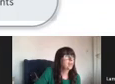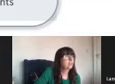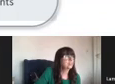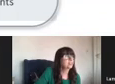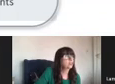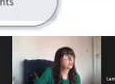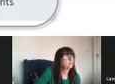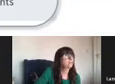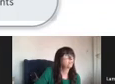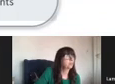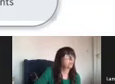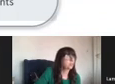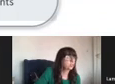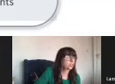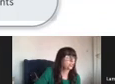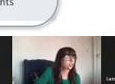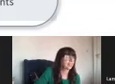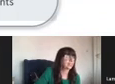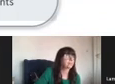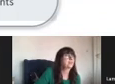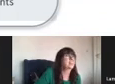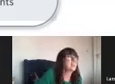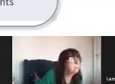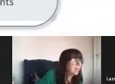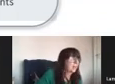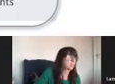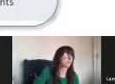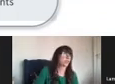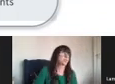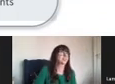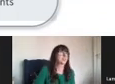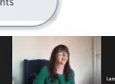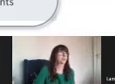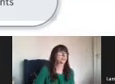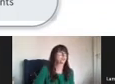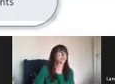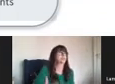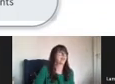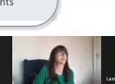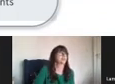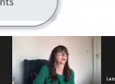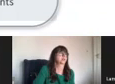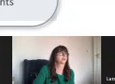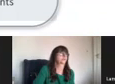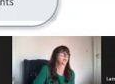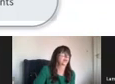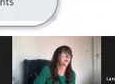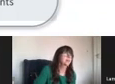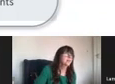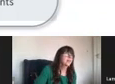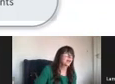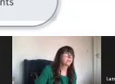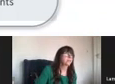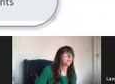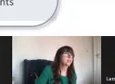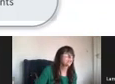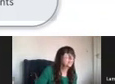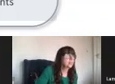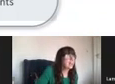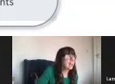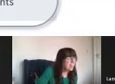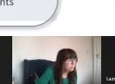The problem we have is there's not enough empirical research to date about the impact of those signed languages being recognised formally.